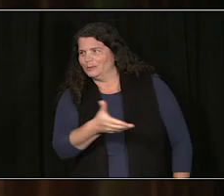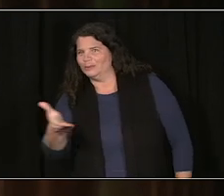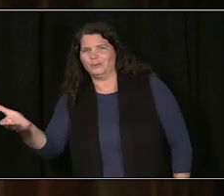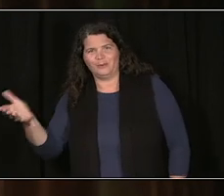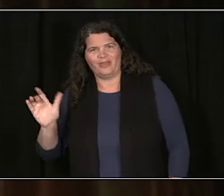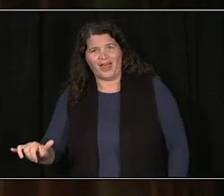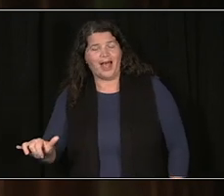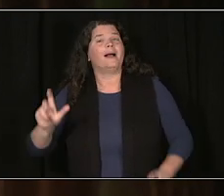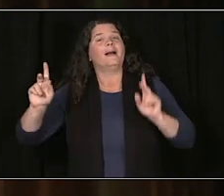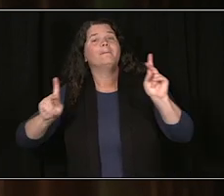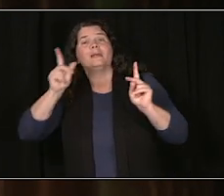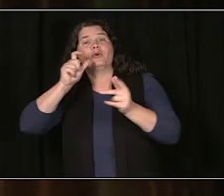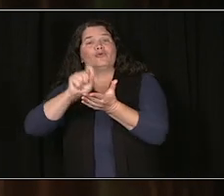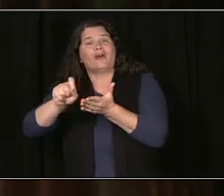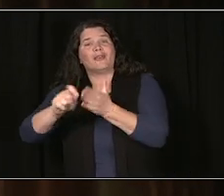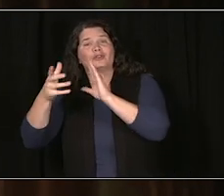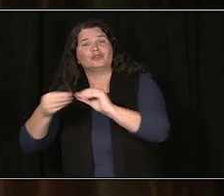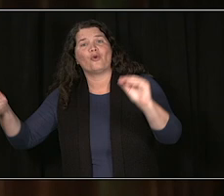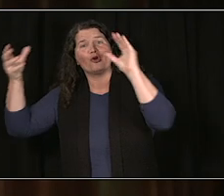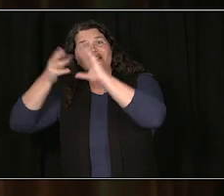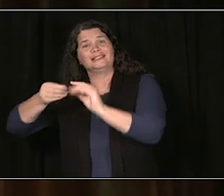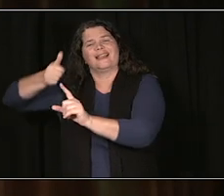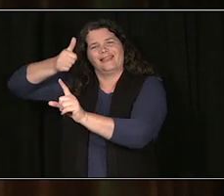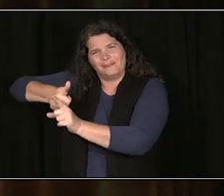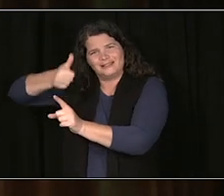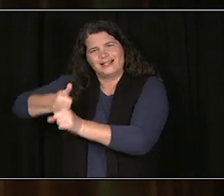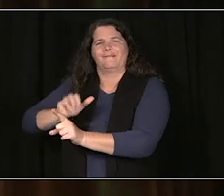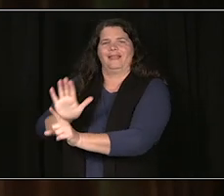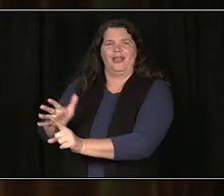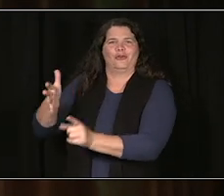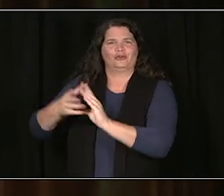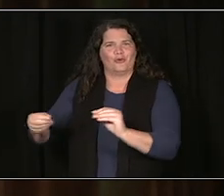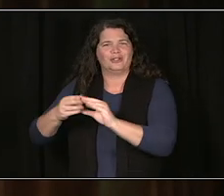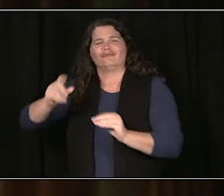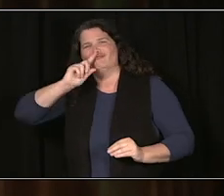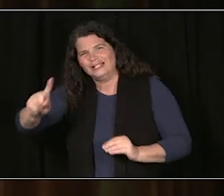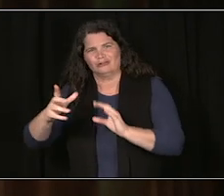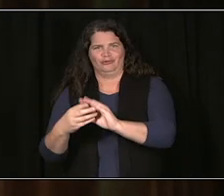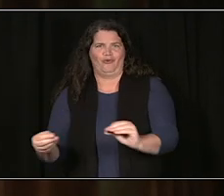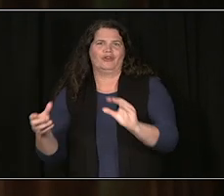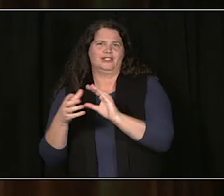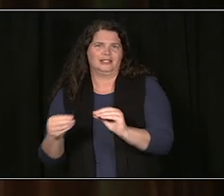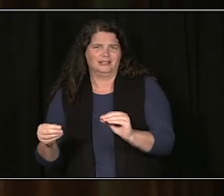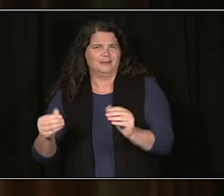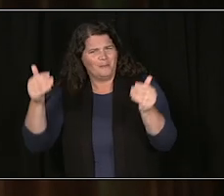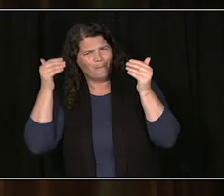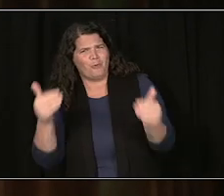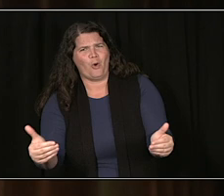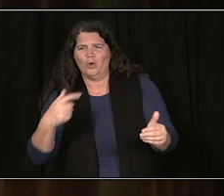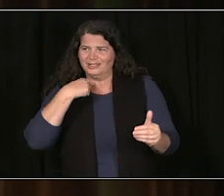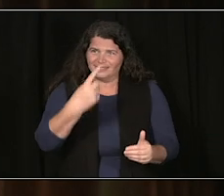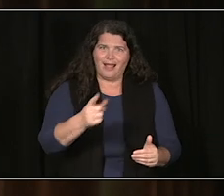people writing those stories, are real stories that are bold, unapologetic, that reflect